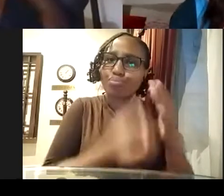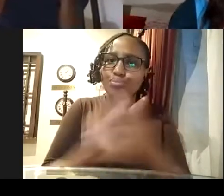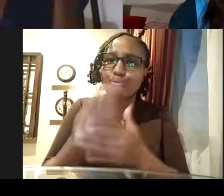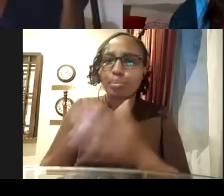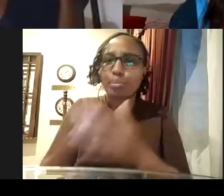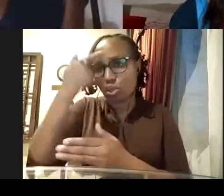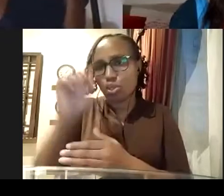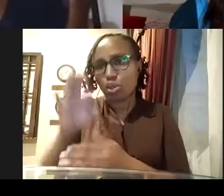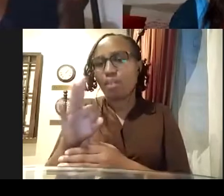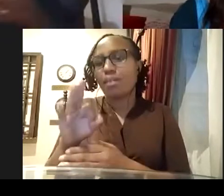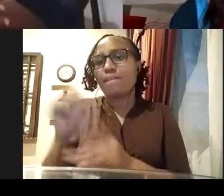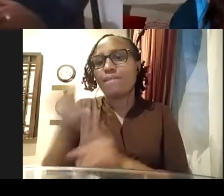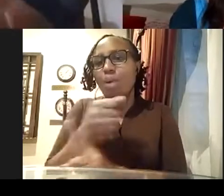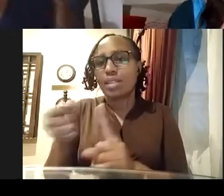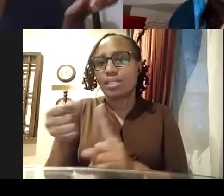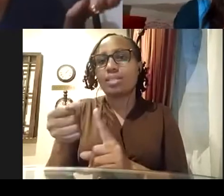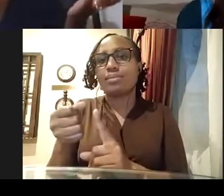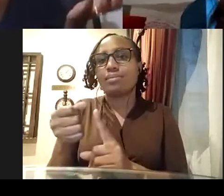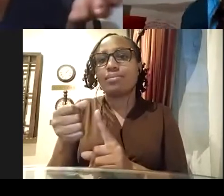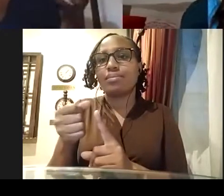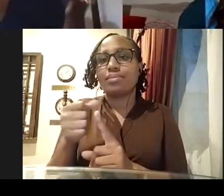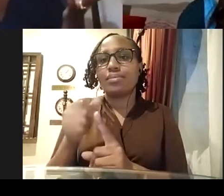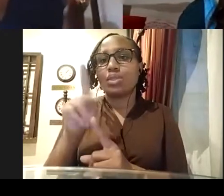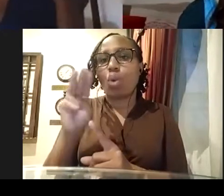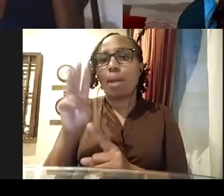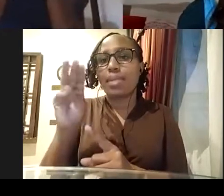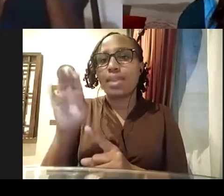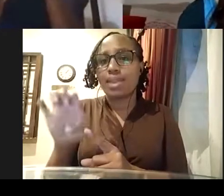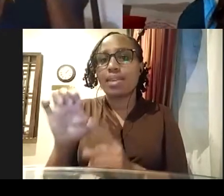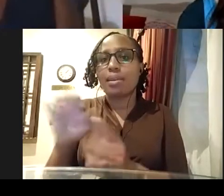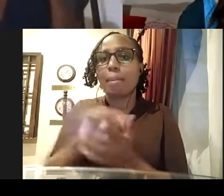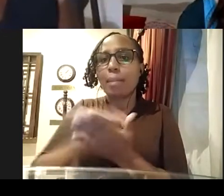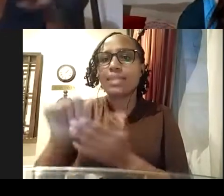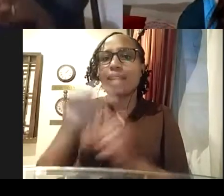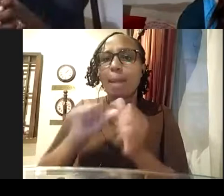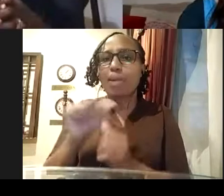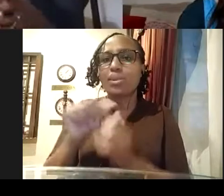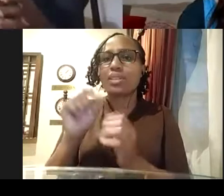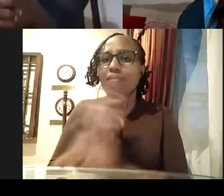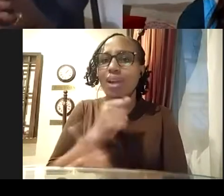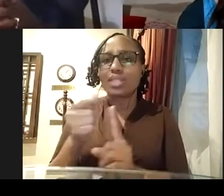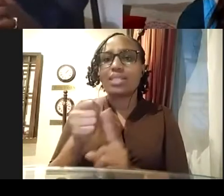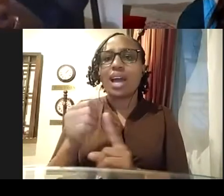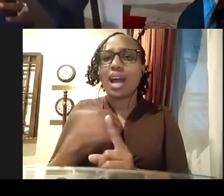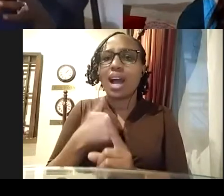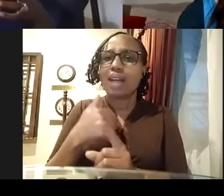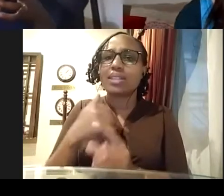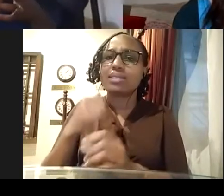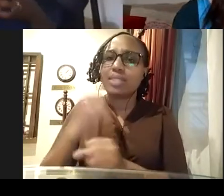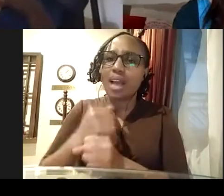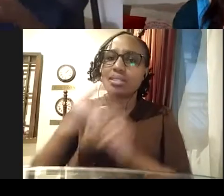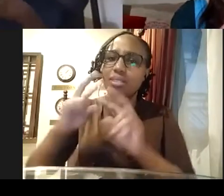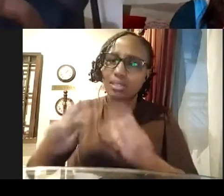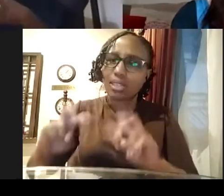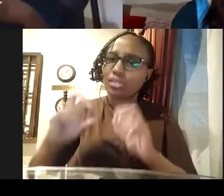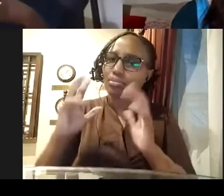Kwani, which is a big inspiration for this festival, published an entire edition dedicated to the violence. So I'd done the work of researching, and that's why, again,